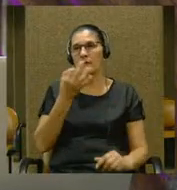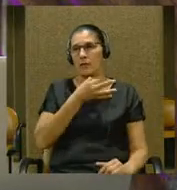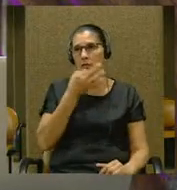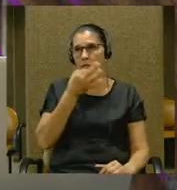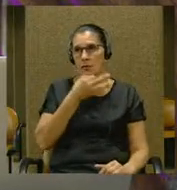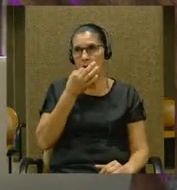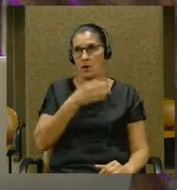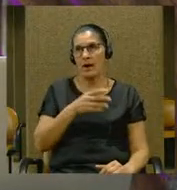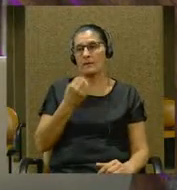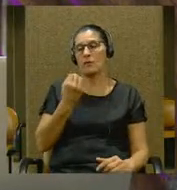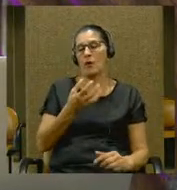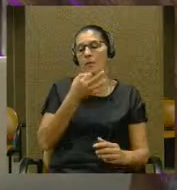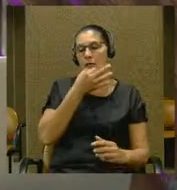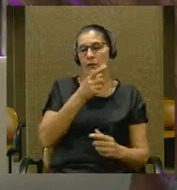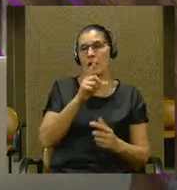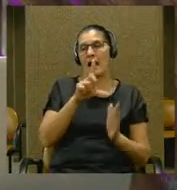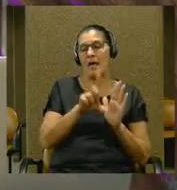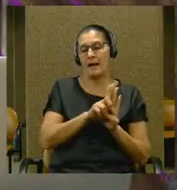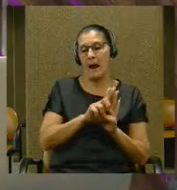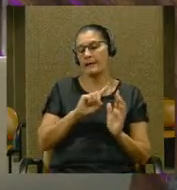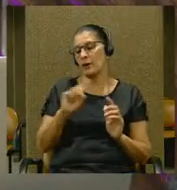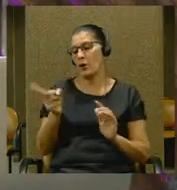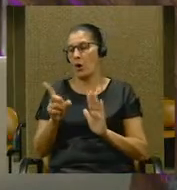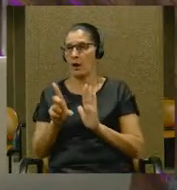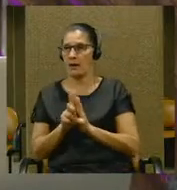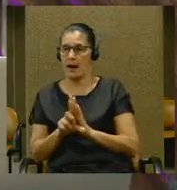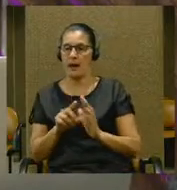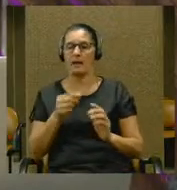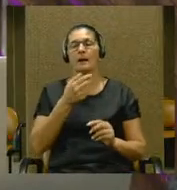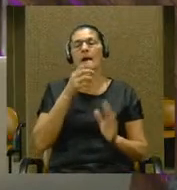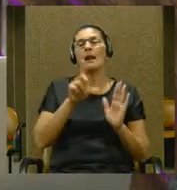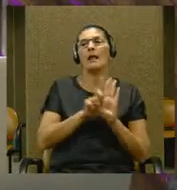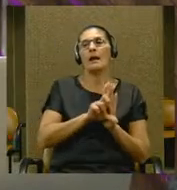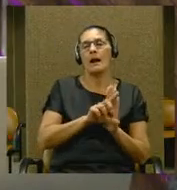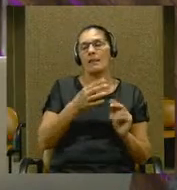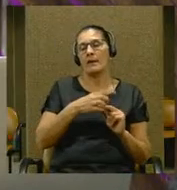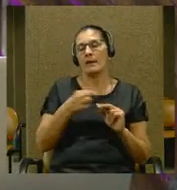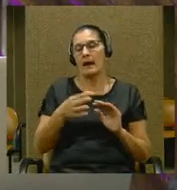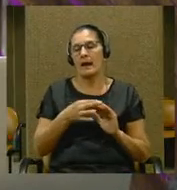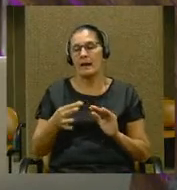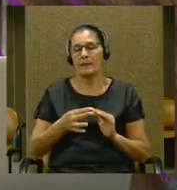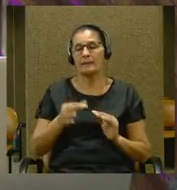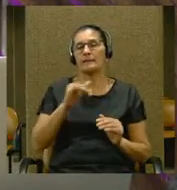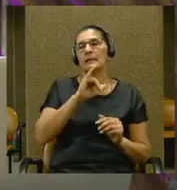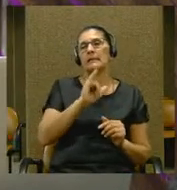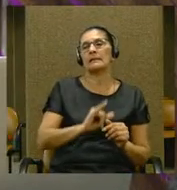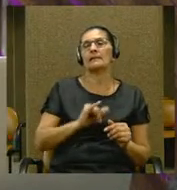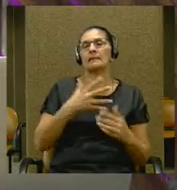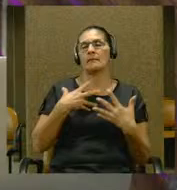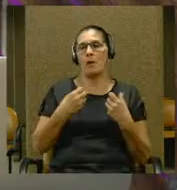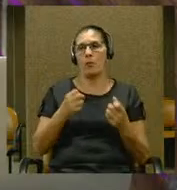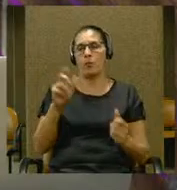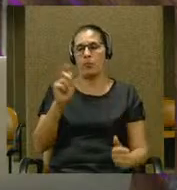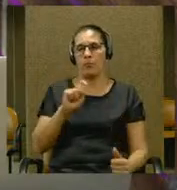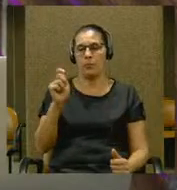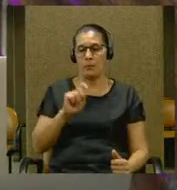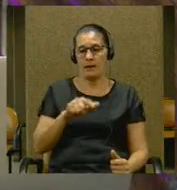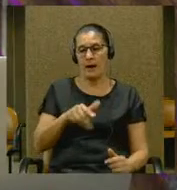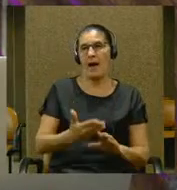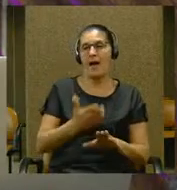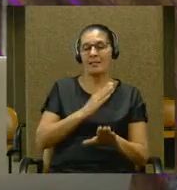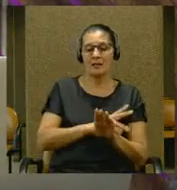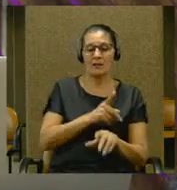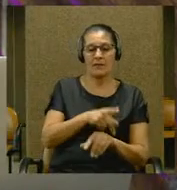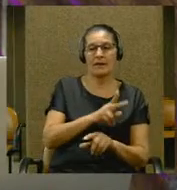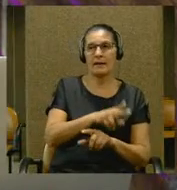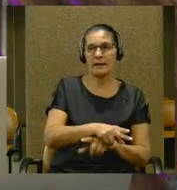University, Belgium, as an assistant professor of criminology and postdoctoral researcher. She has also been a visiting researcher at the Catholic University of Uruguay.